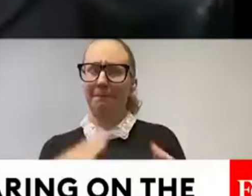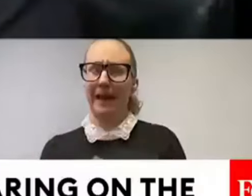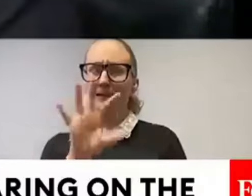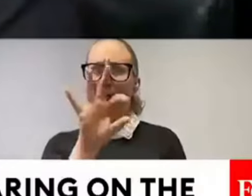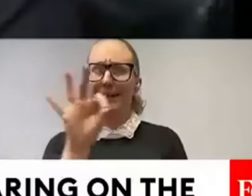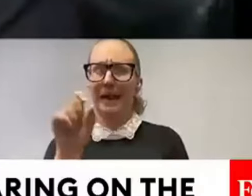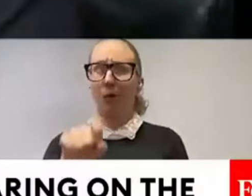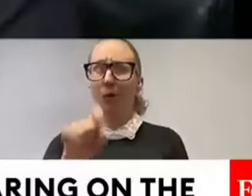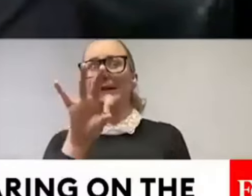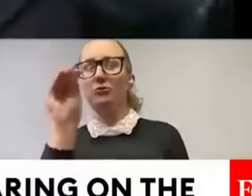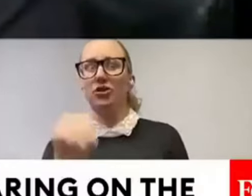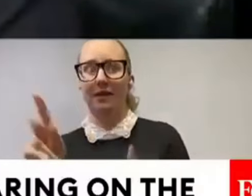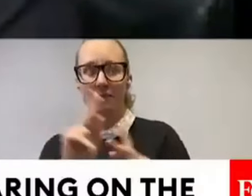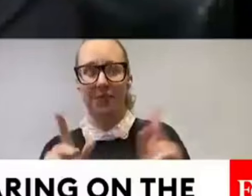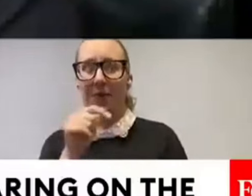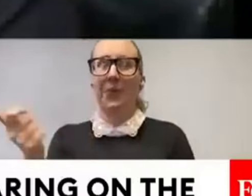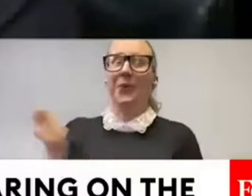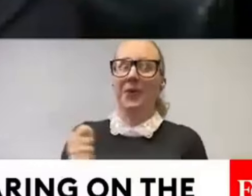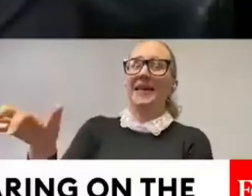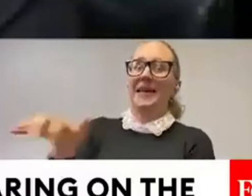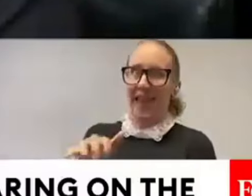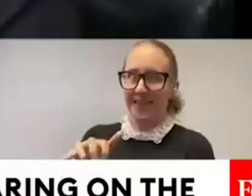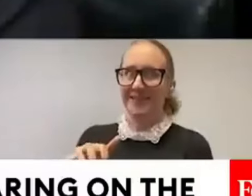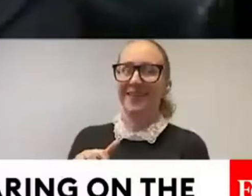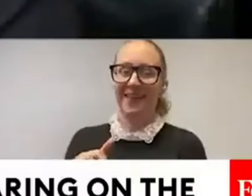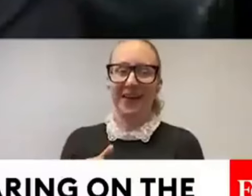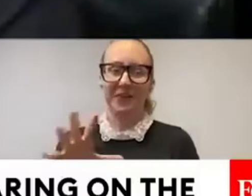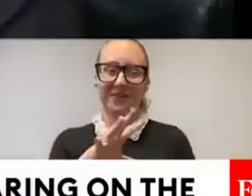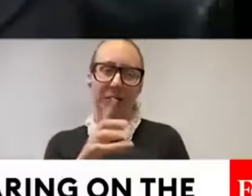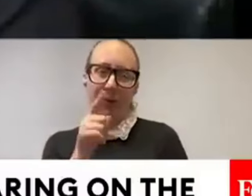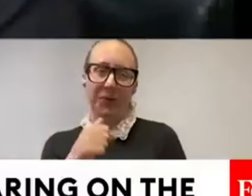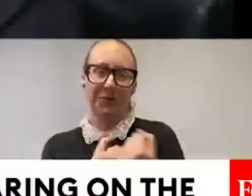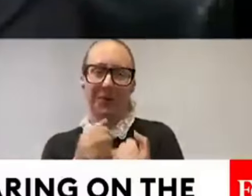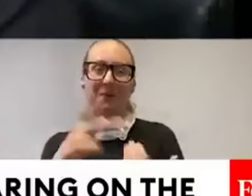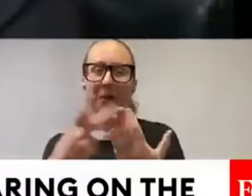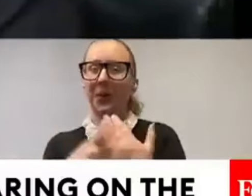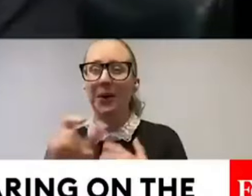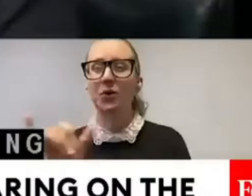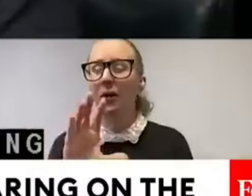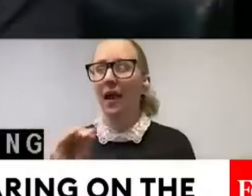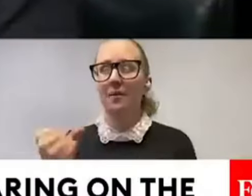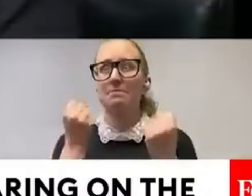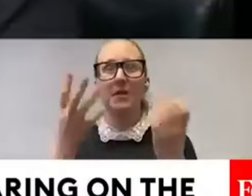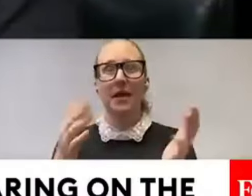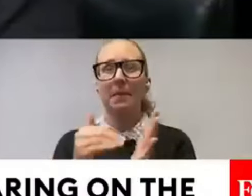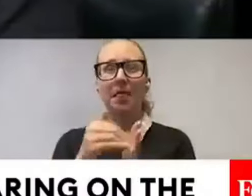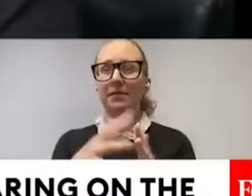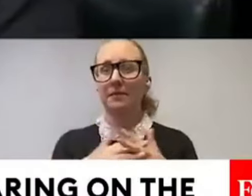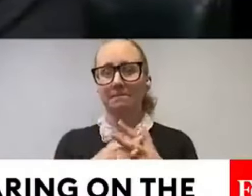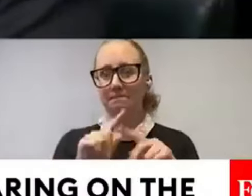99.999% of people that are recipients that support this program as well too, and millions to depend on that. So, and